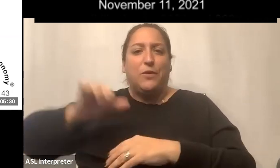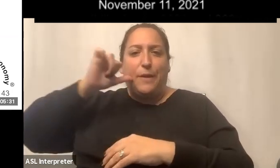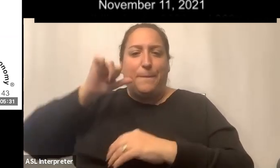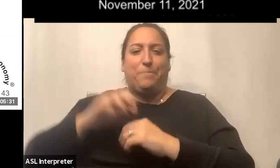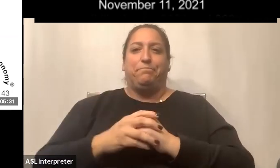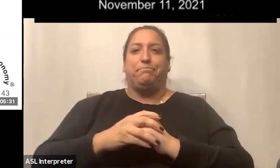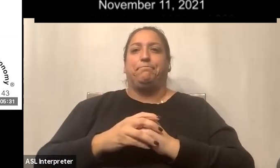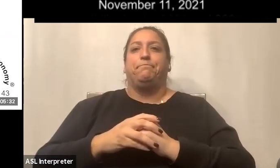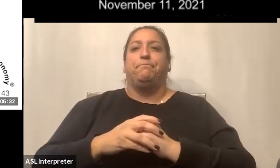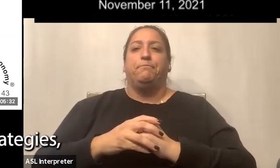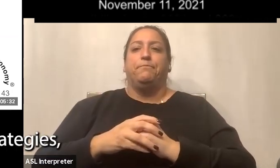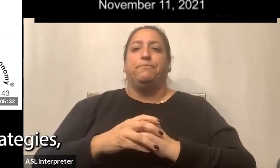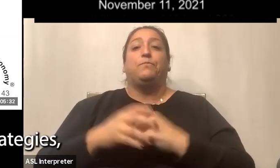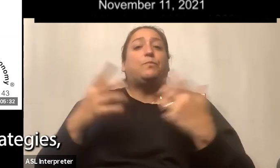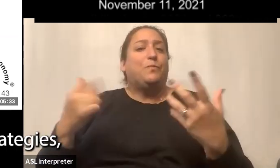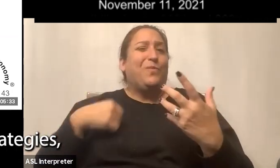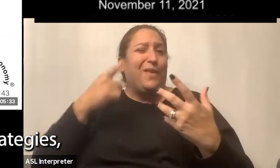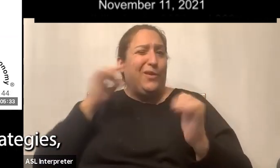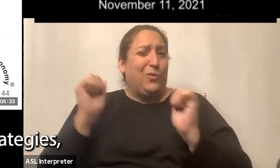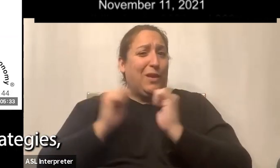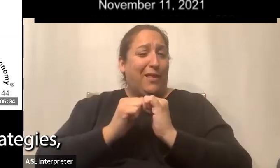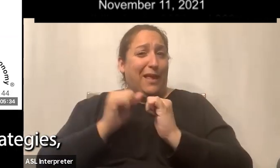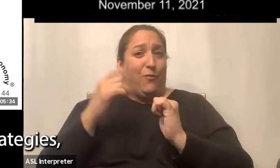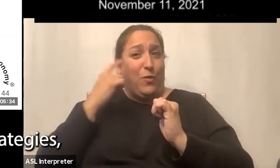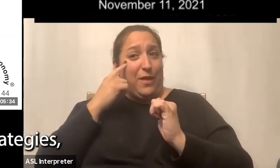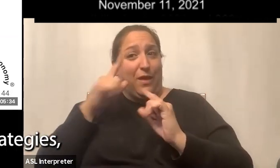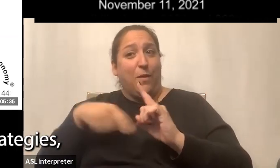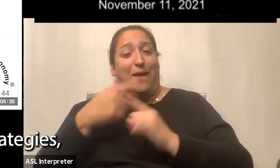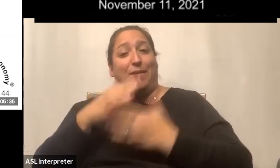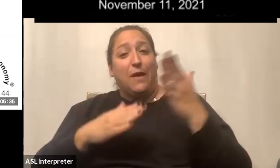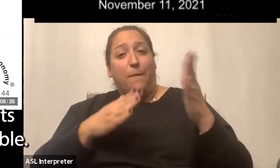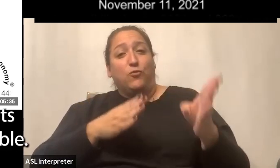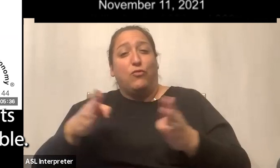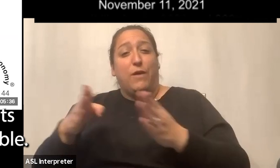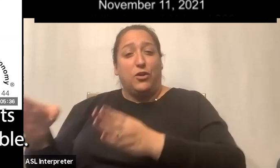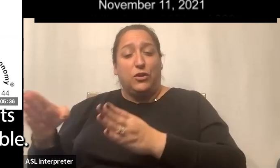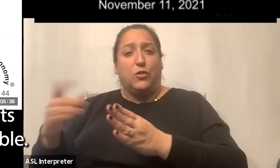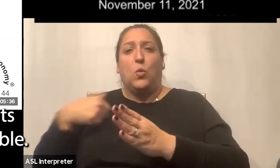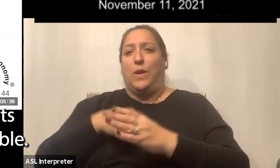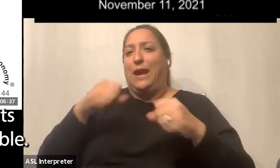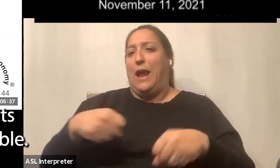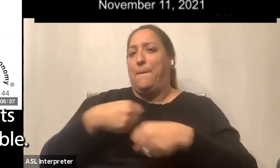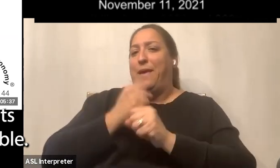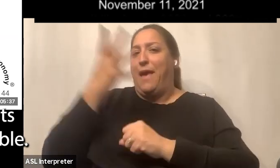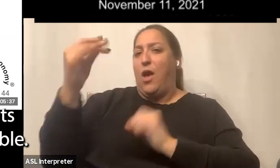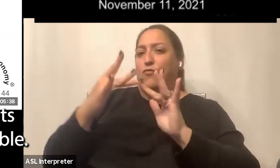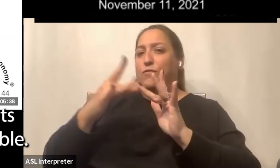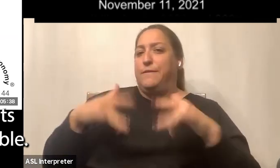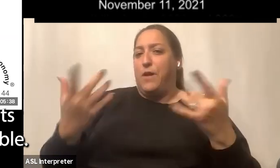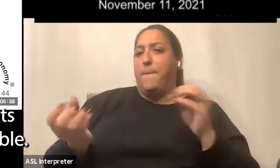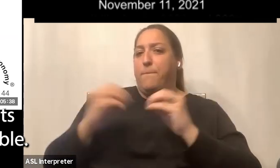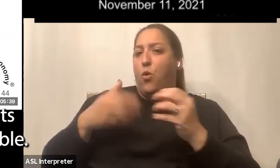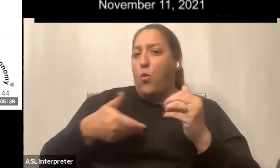So I think together, if we think about some of these strategies, we can make outreach events more